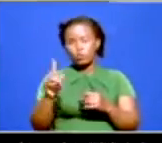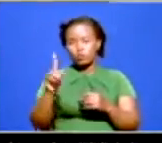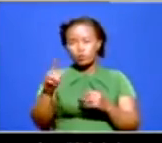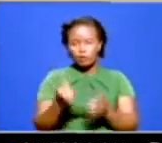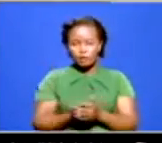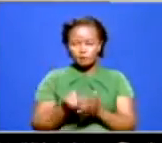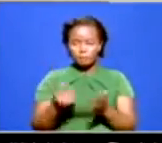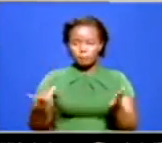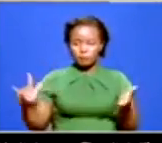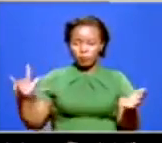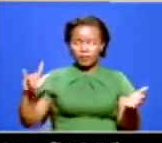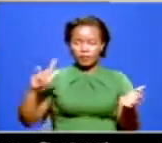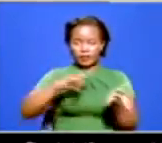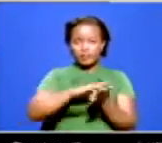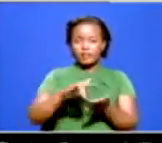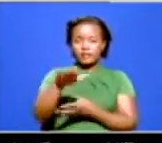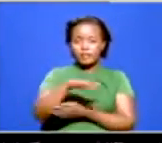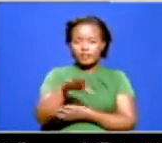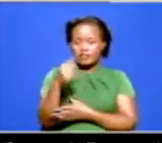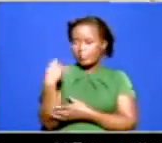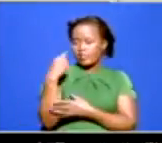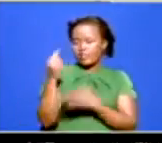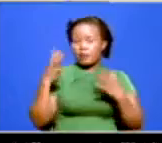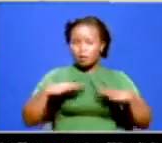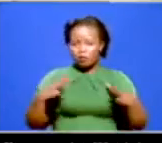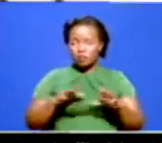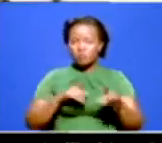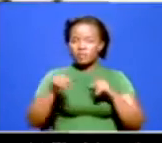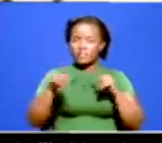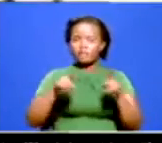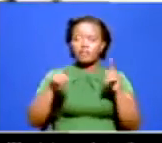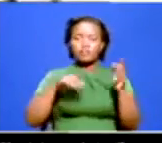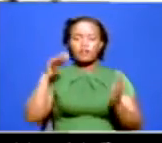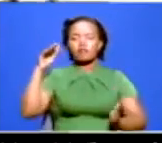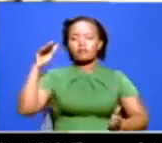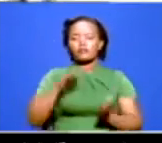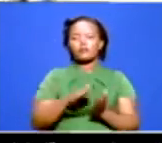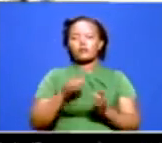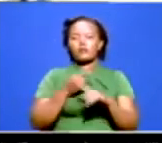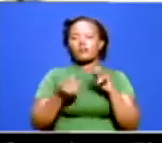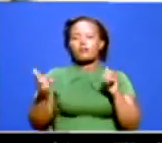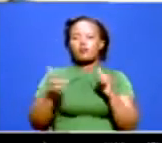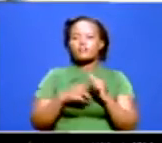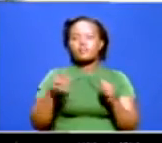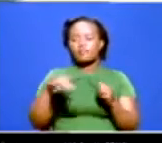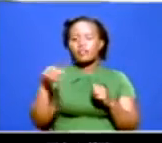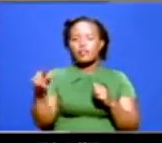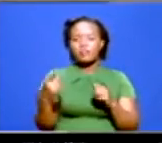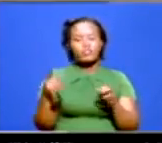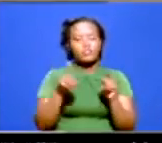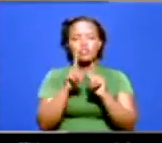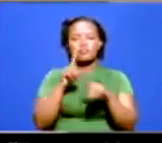JKIA hub, the number of passengers has increased to 285,000 from 7,000 in the corresponding period last